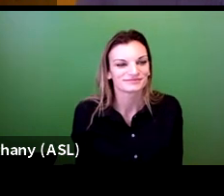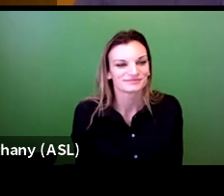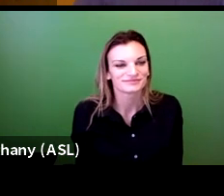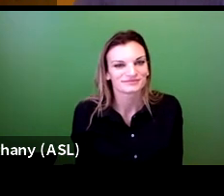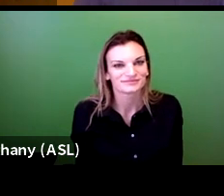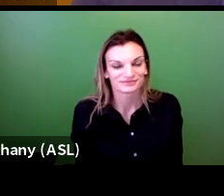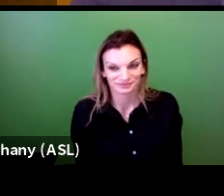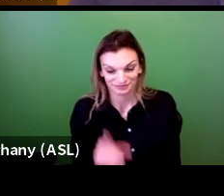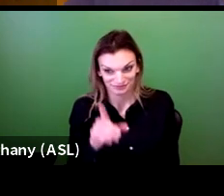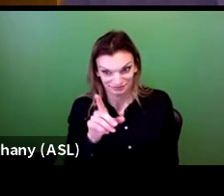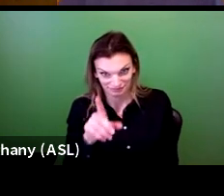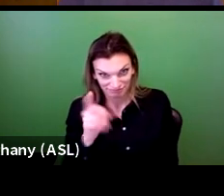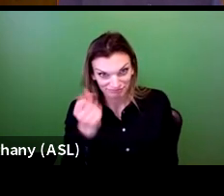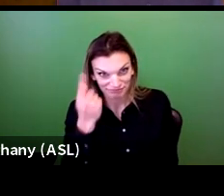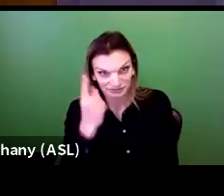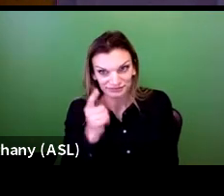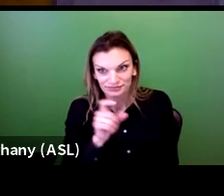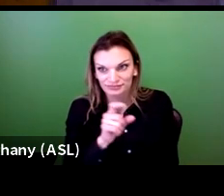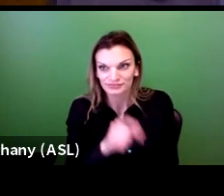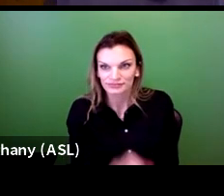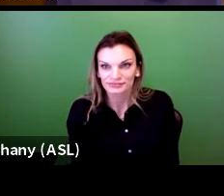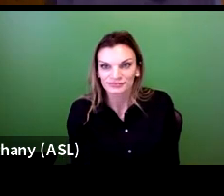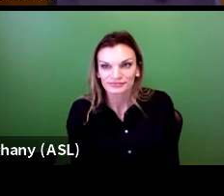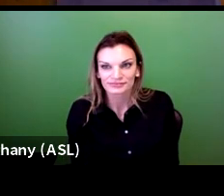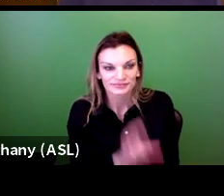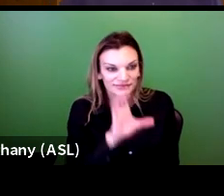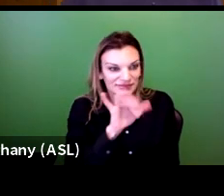Does that work, Rhonda? Cynthia.